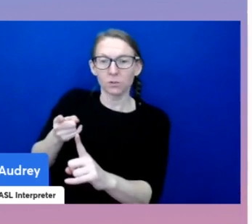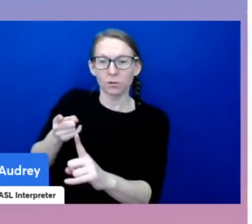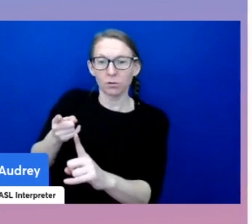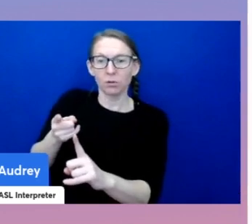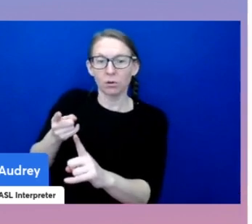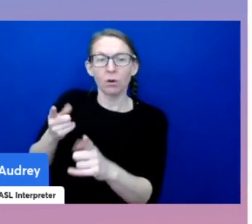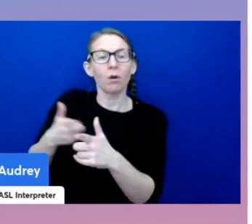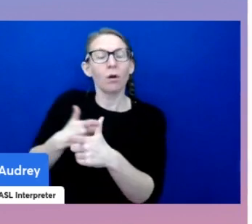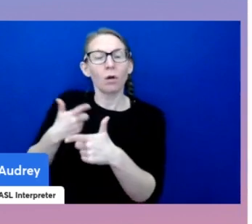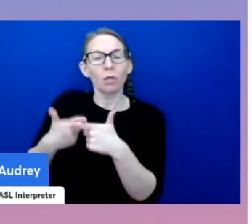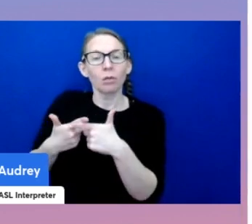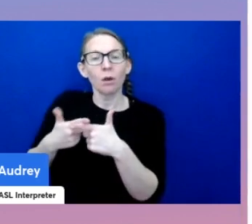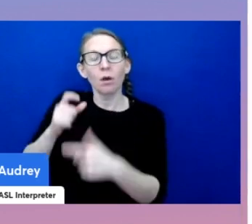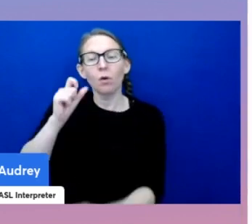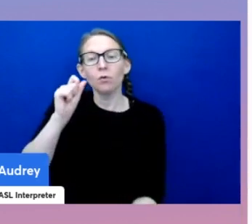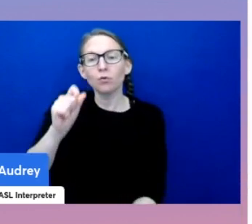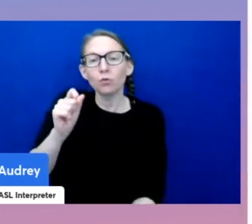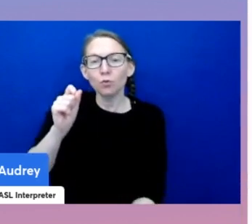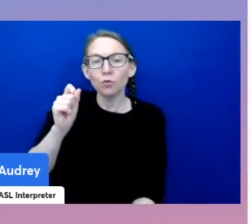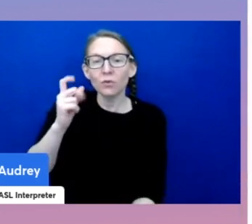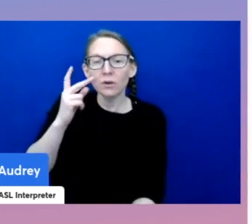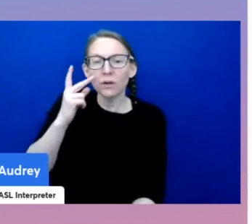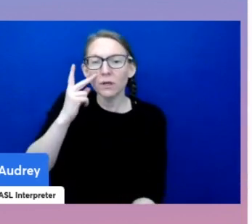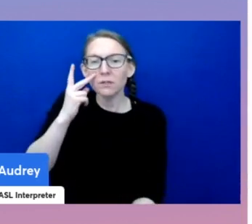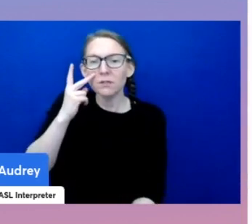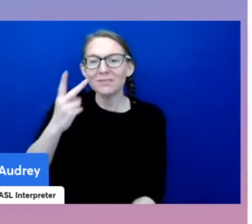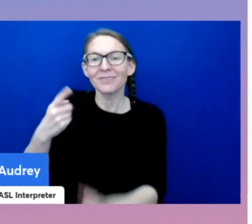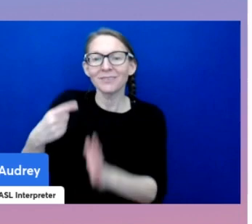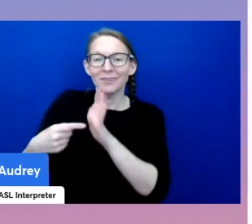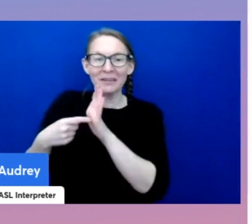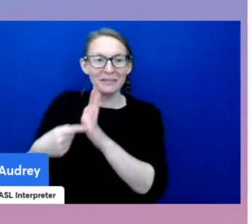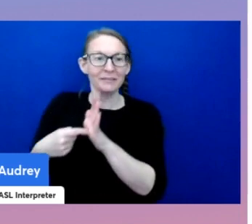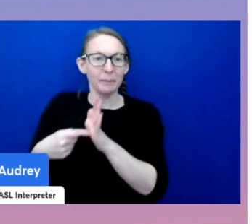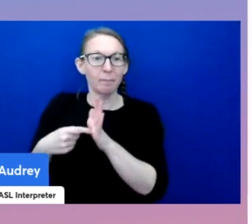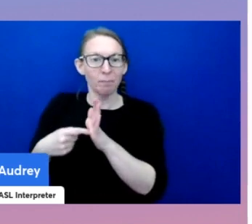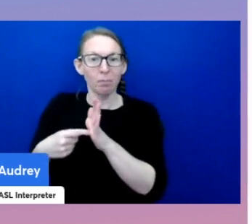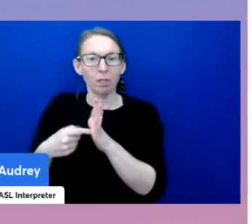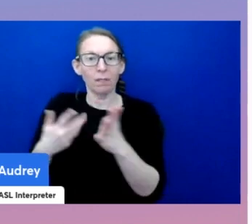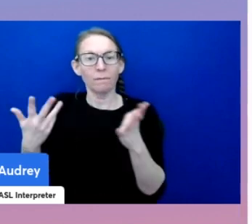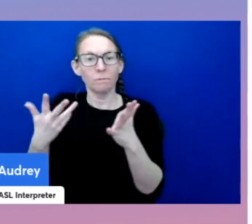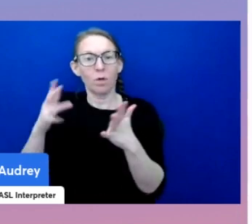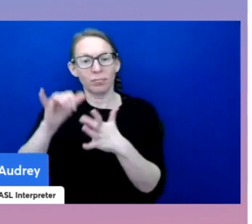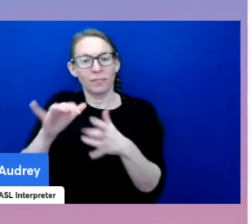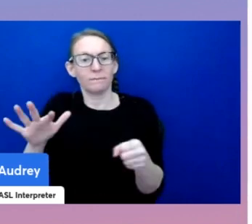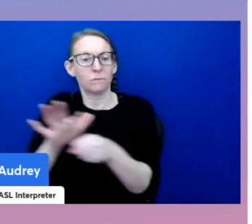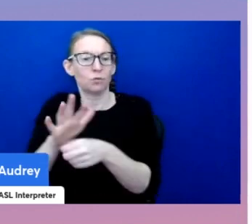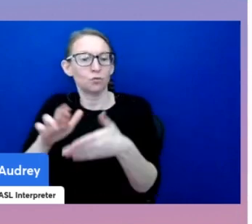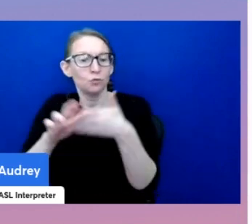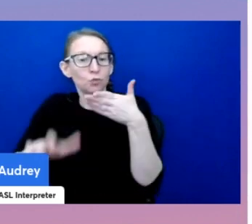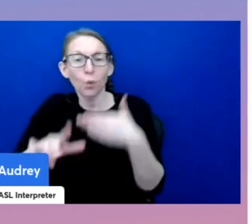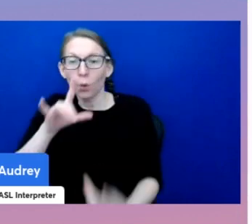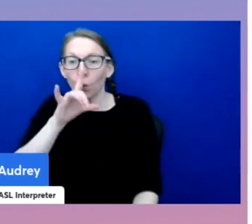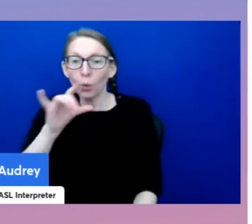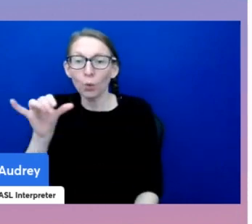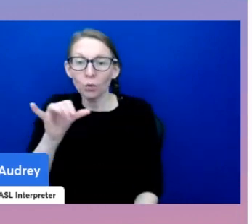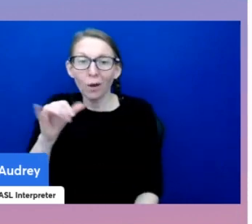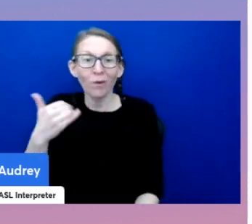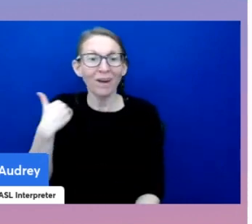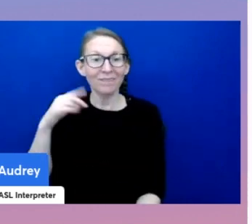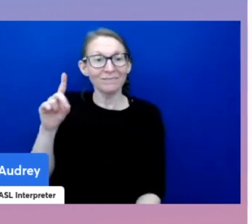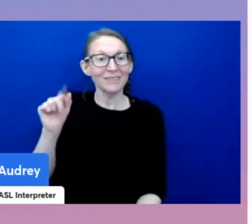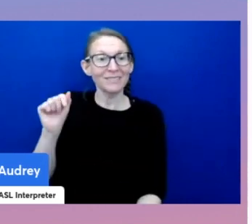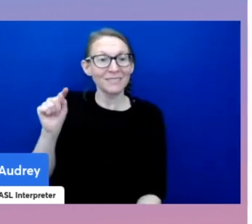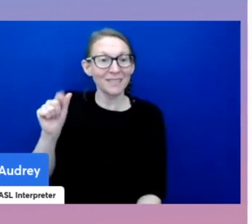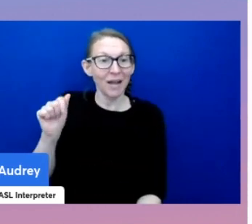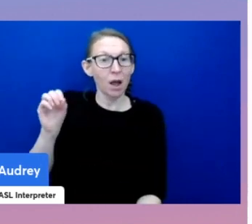that we can see an example of what that full result would look like. We have a data object